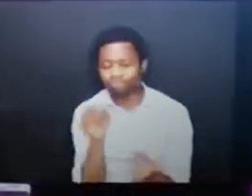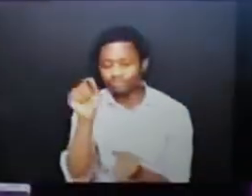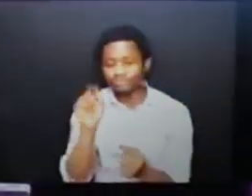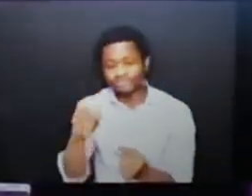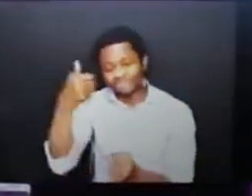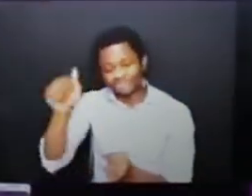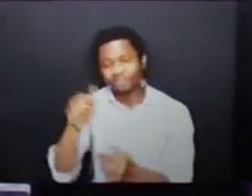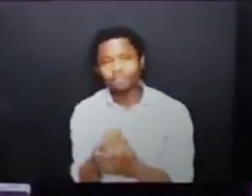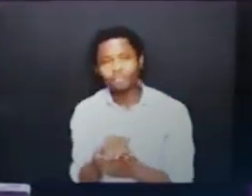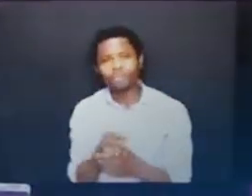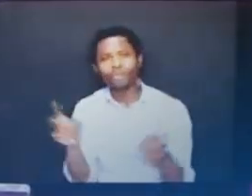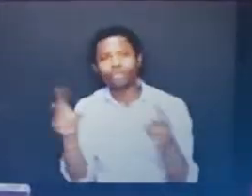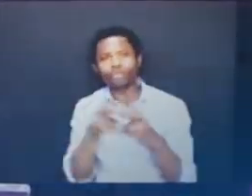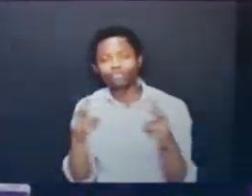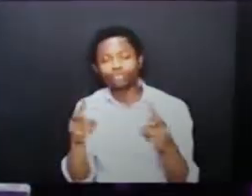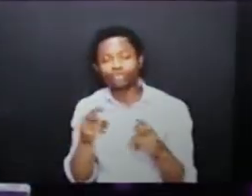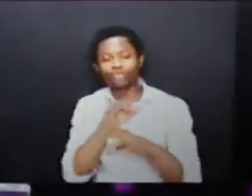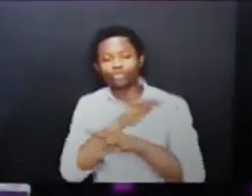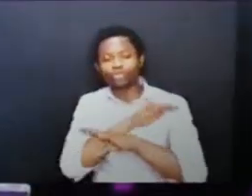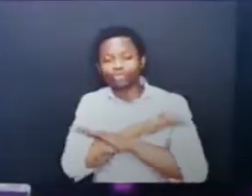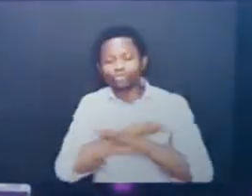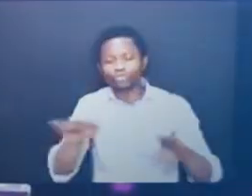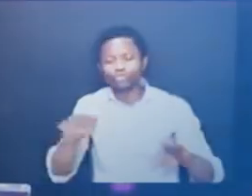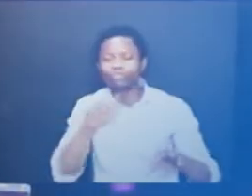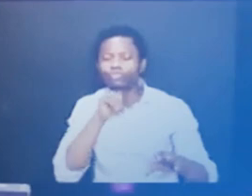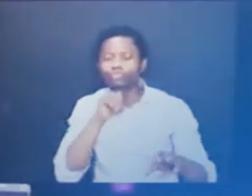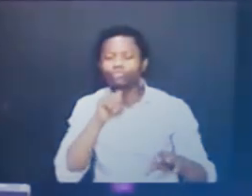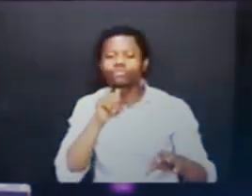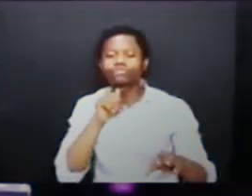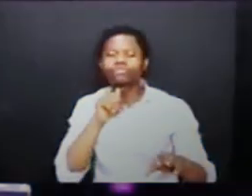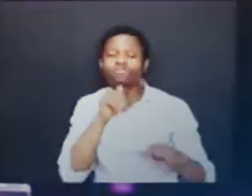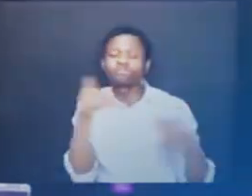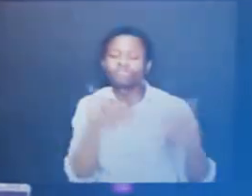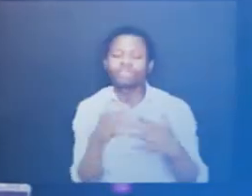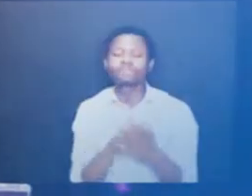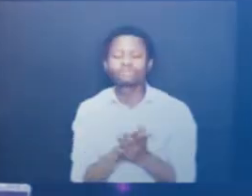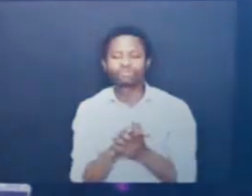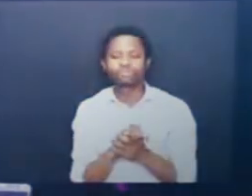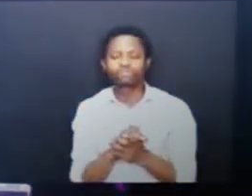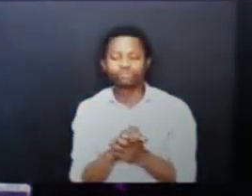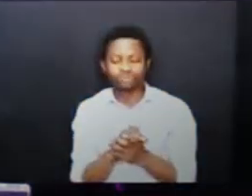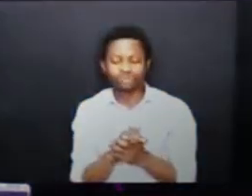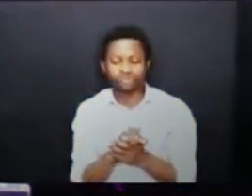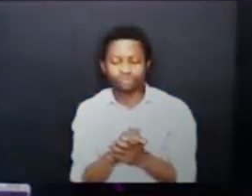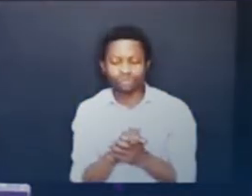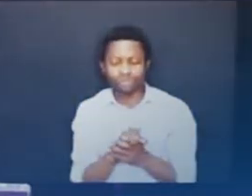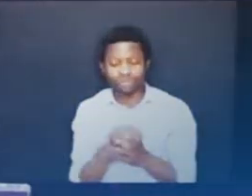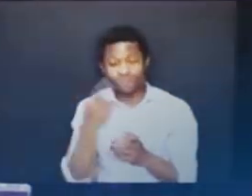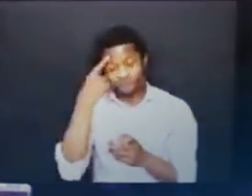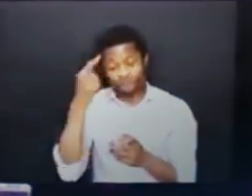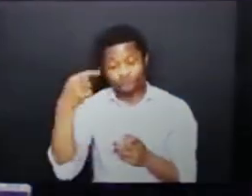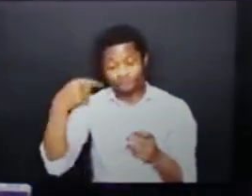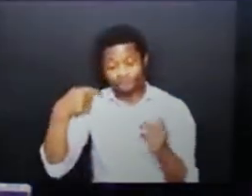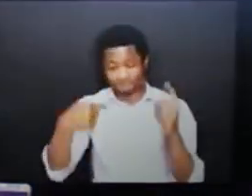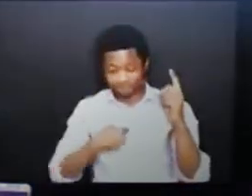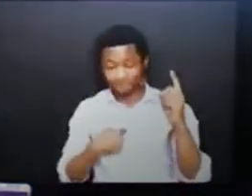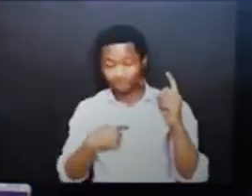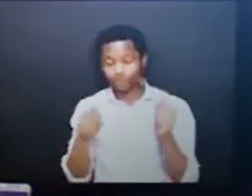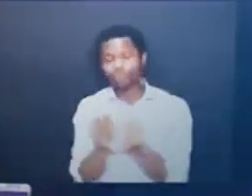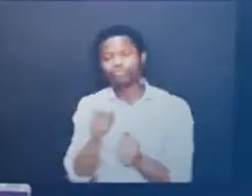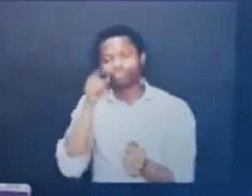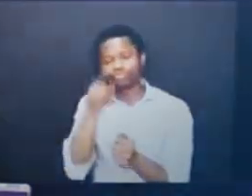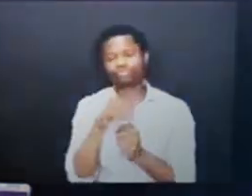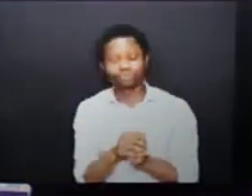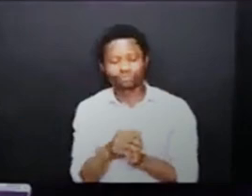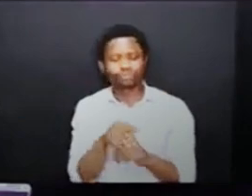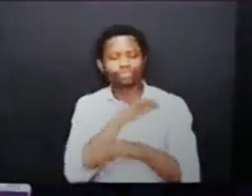yi. So do not fear, for I am with you. Do not be dismayed, for I